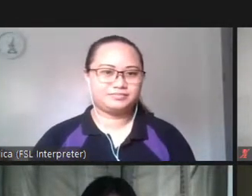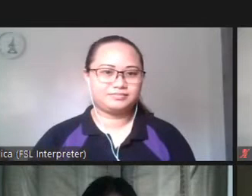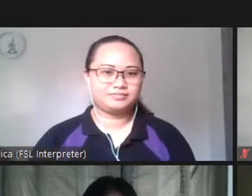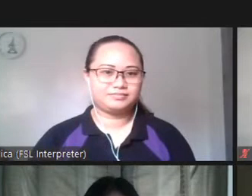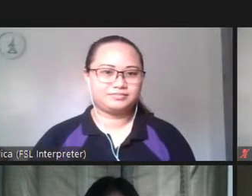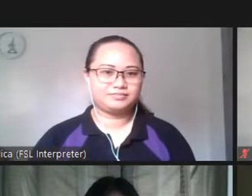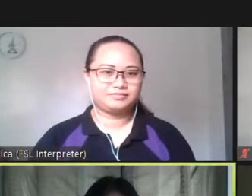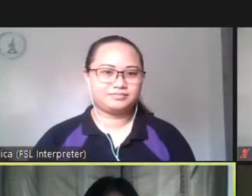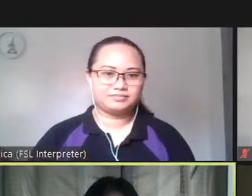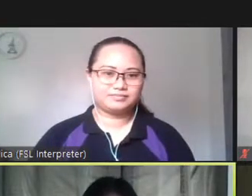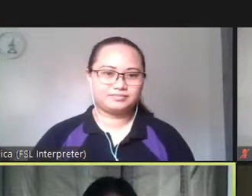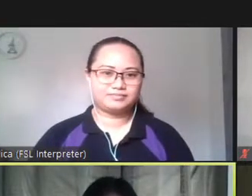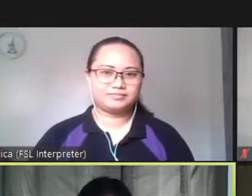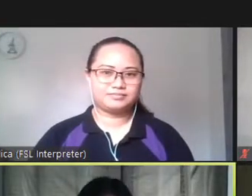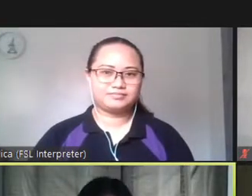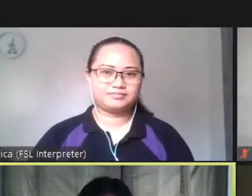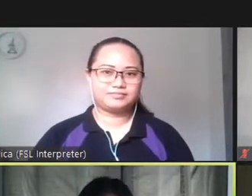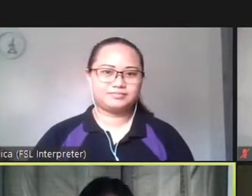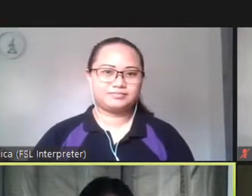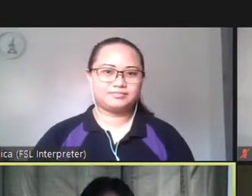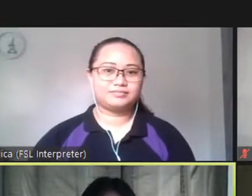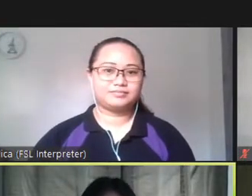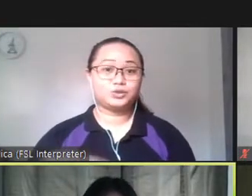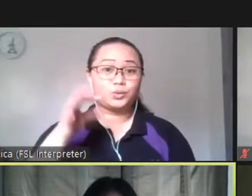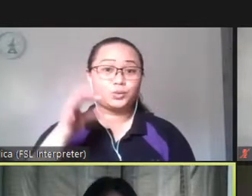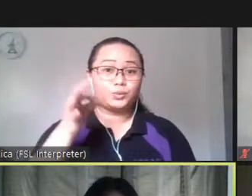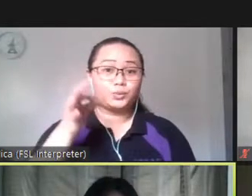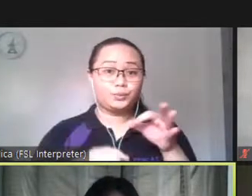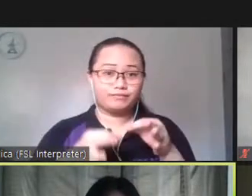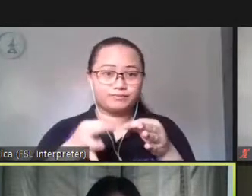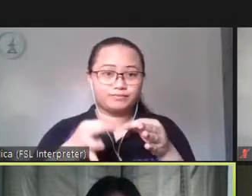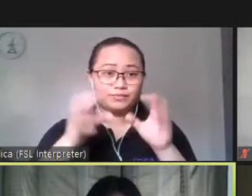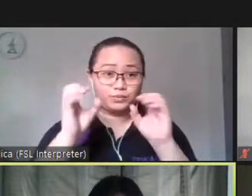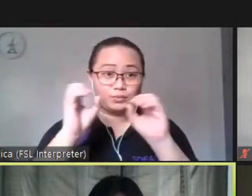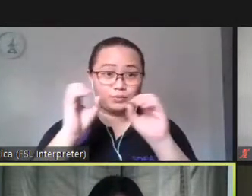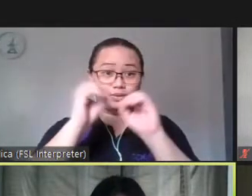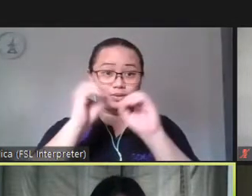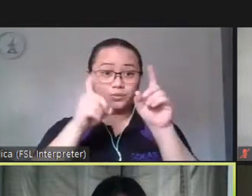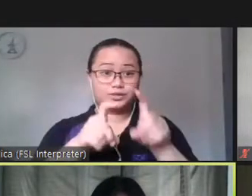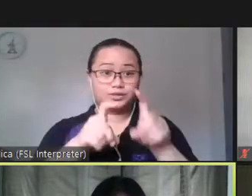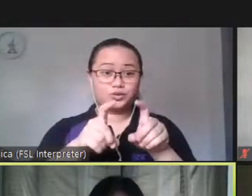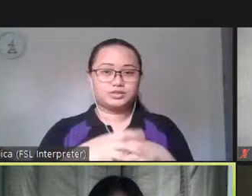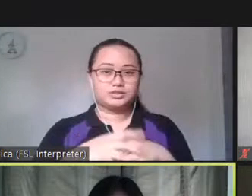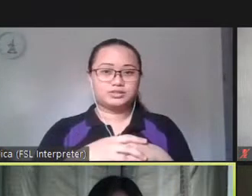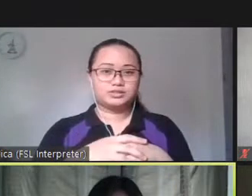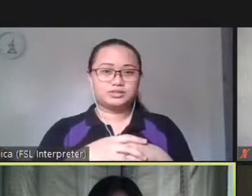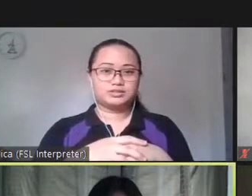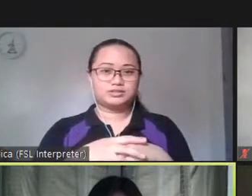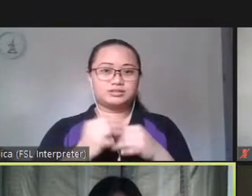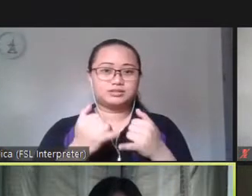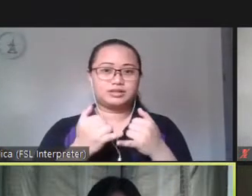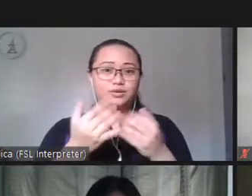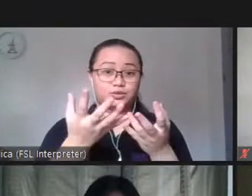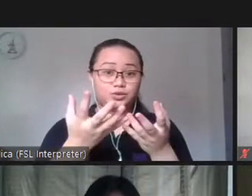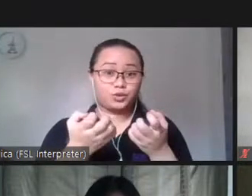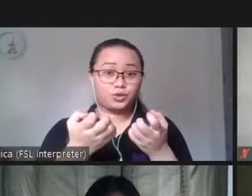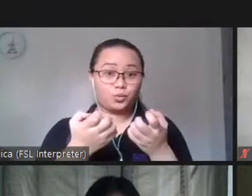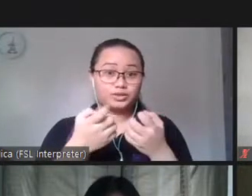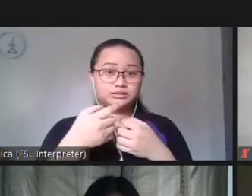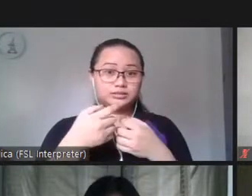If there are no more questions, I would like to ask the speakers if they would have anything else to add.